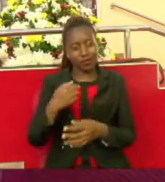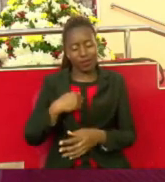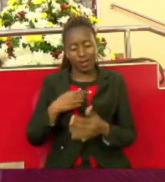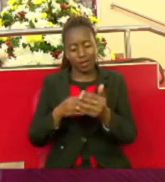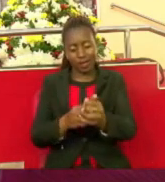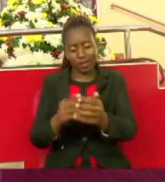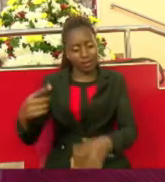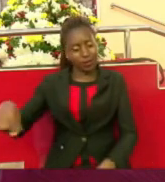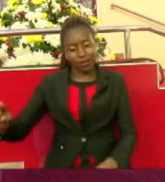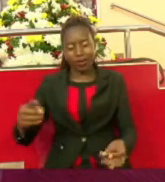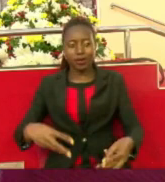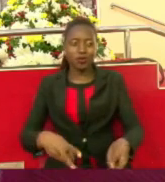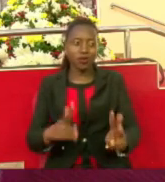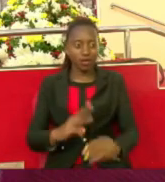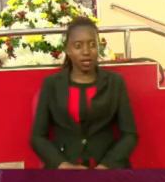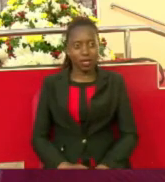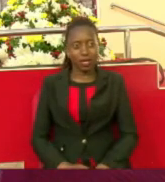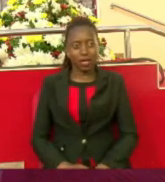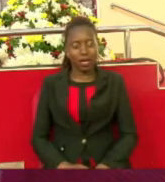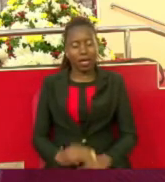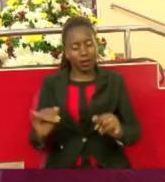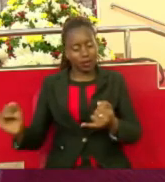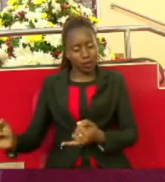I have introduced her to Christ in a powerful way.